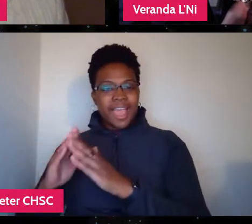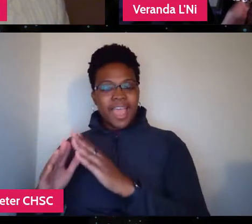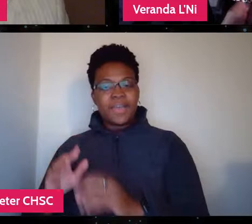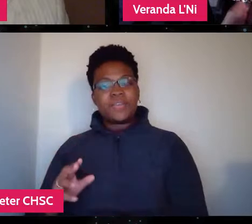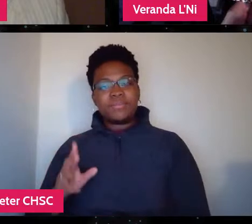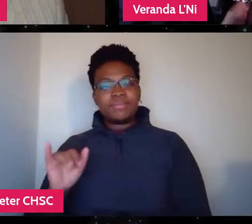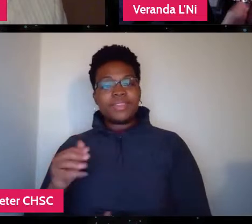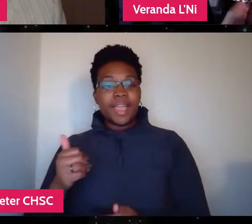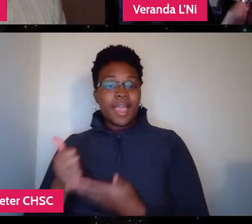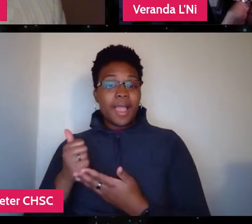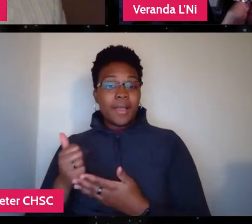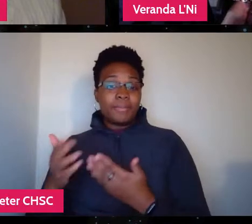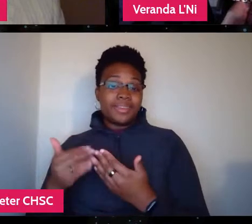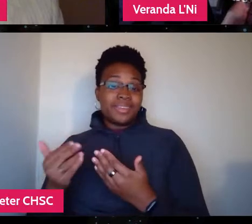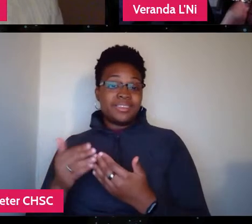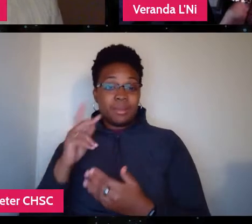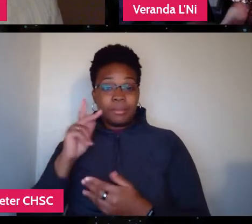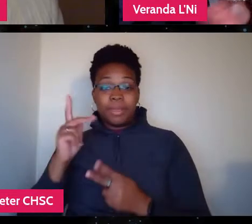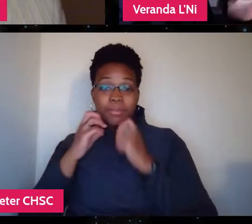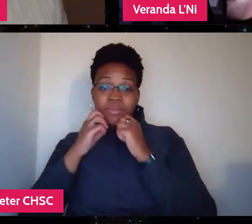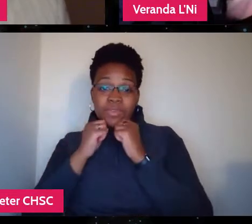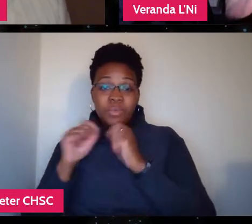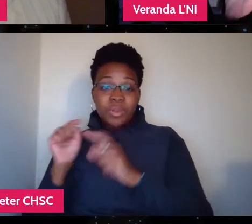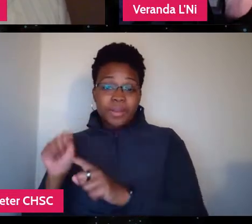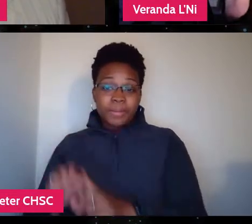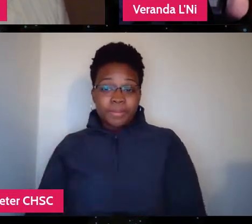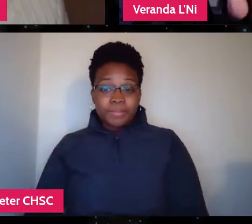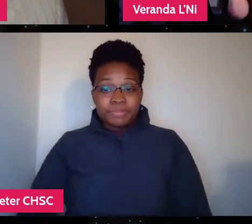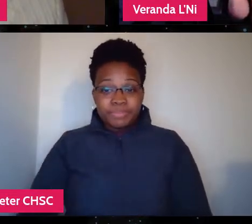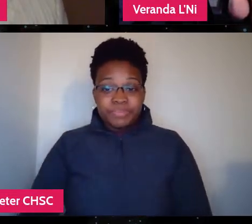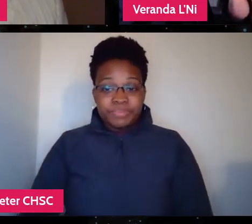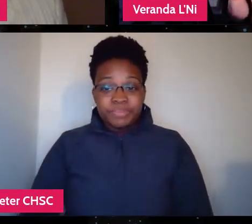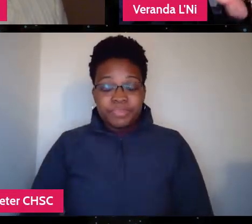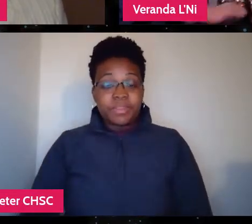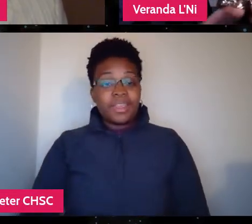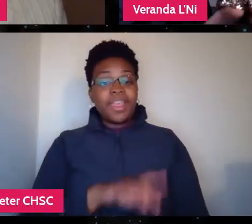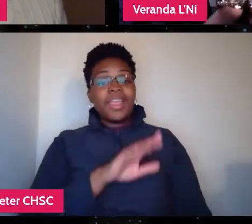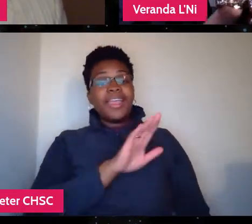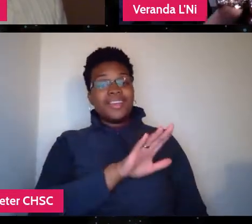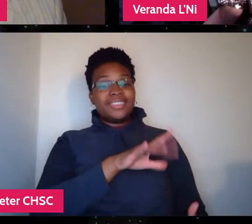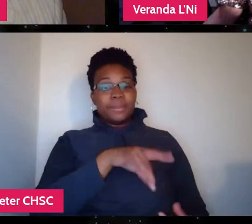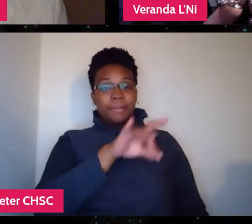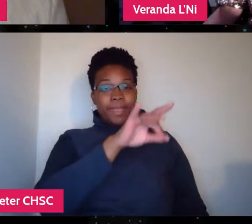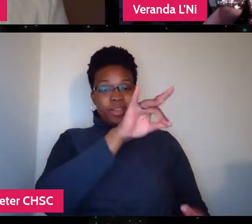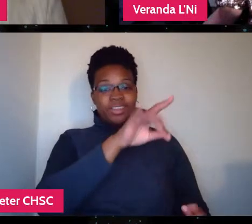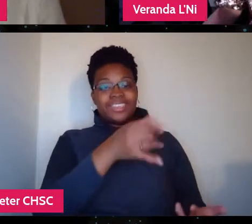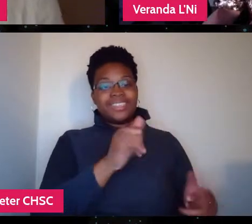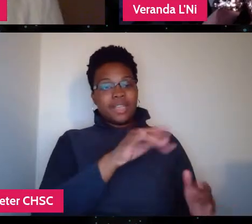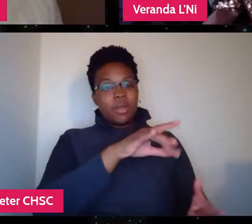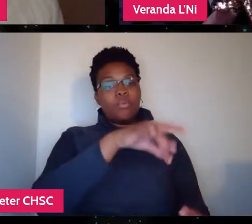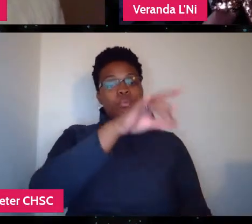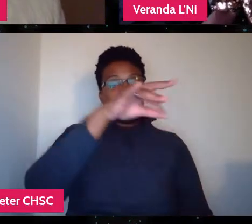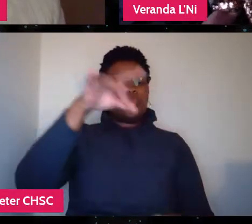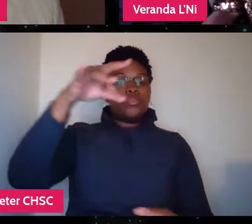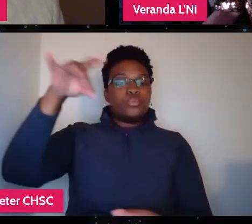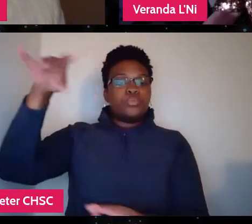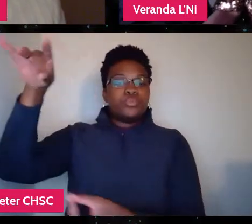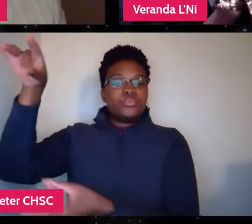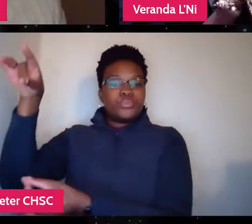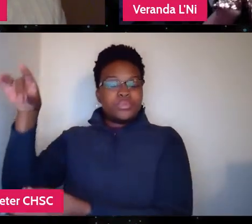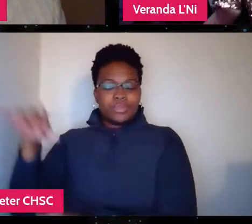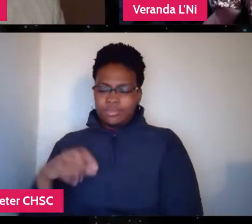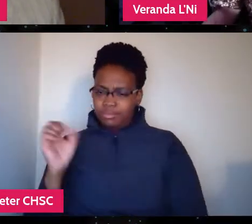that really helped make it easier because people adored it. Their spirit was still living on. Yes, absolutely. I can feel it.